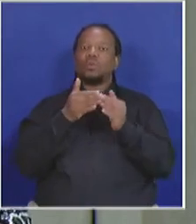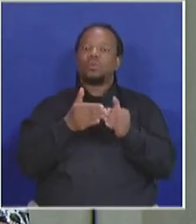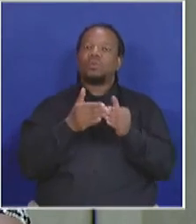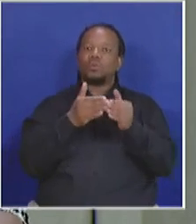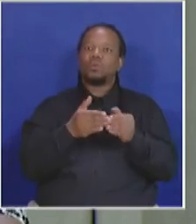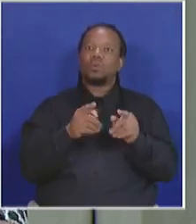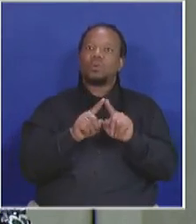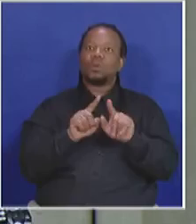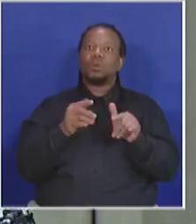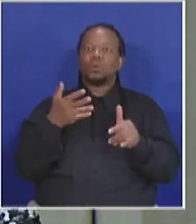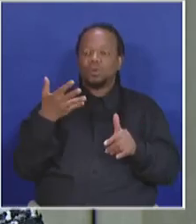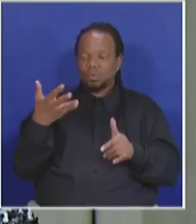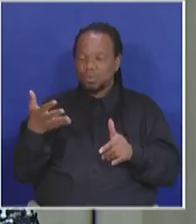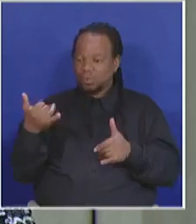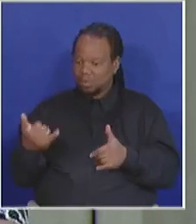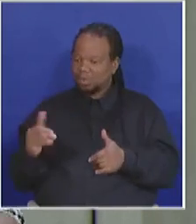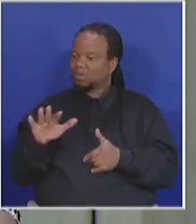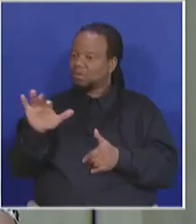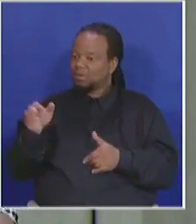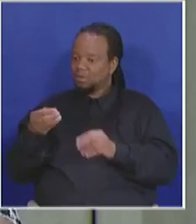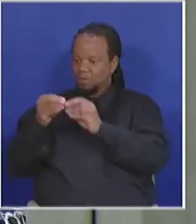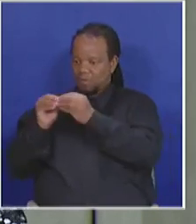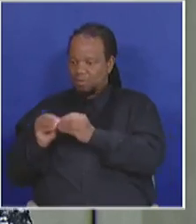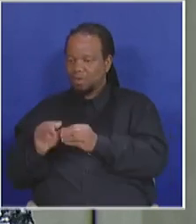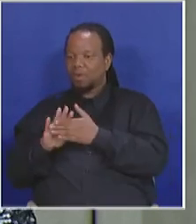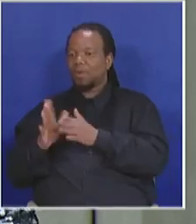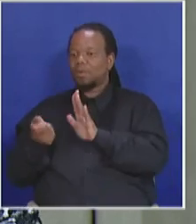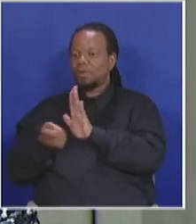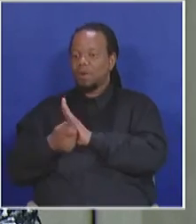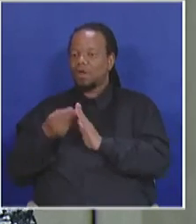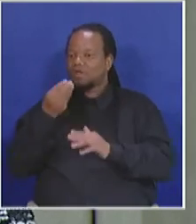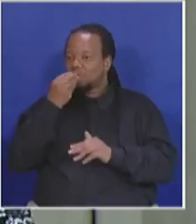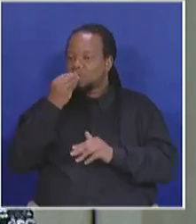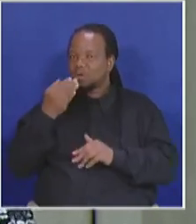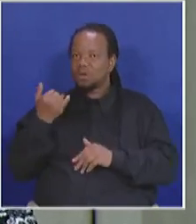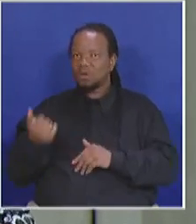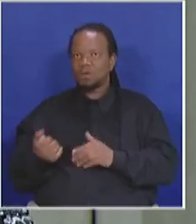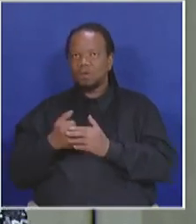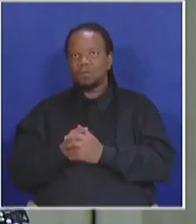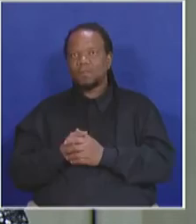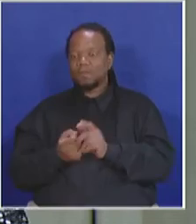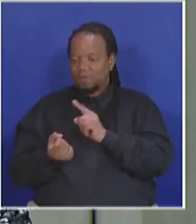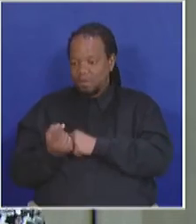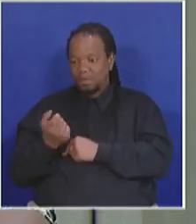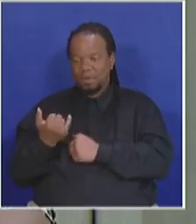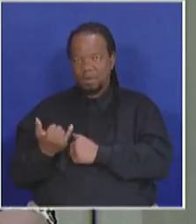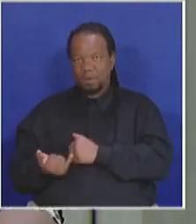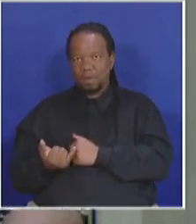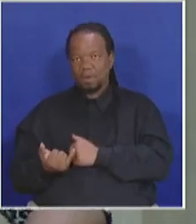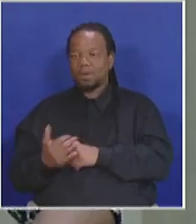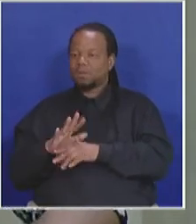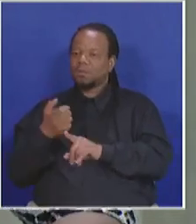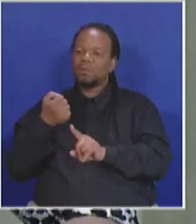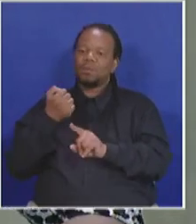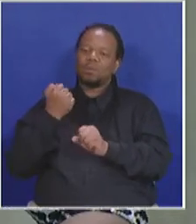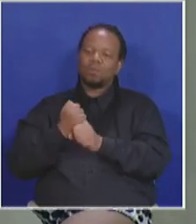to be repaired in South Africa, you're going to buy food in South Africa. We are doing it, it's happening here in South Africa, Siyakuba, and